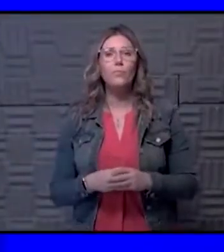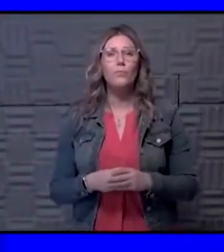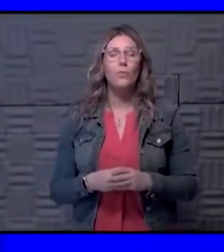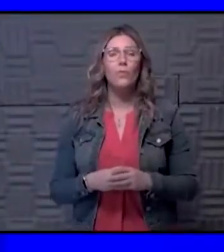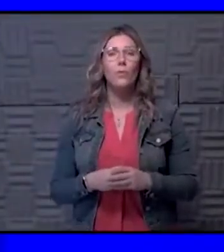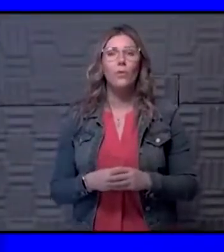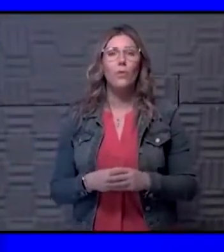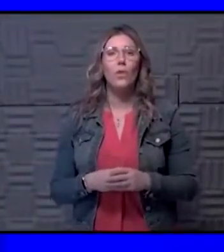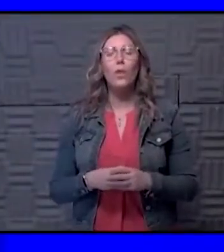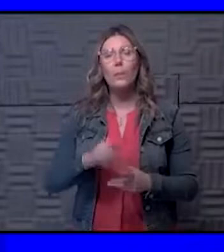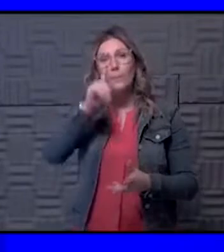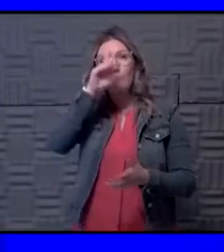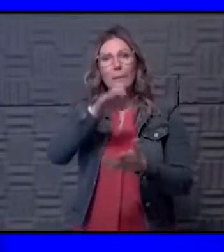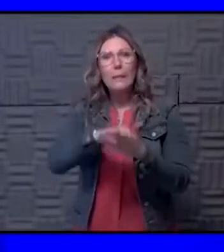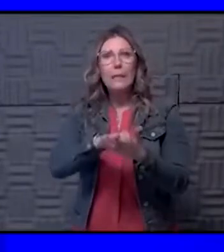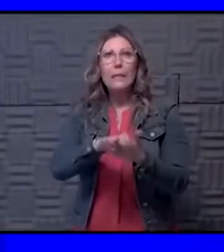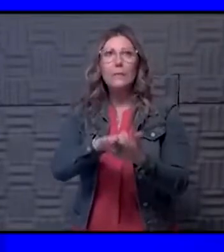of